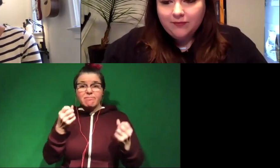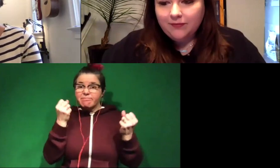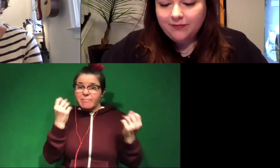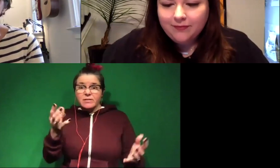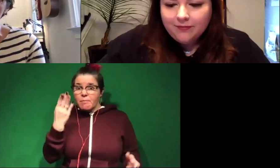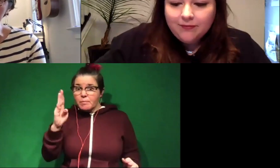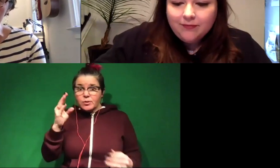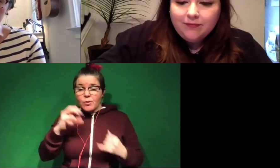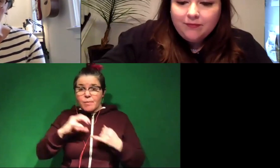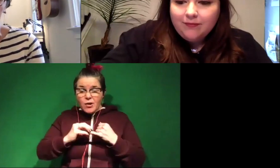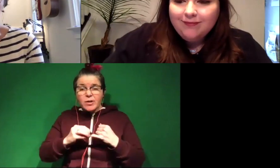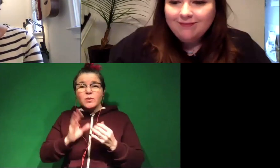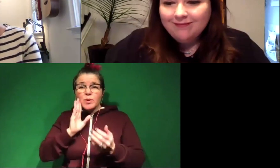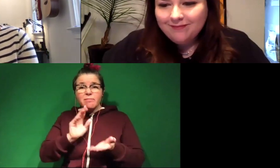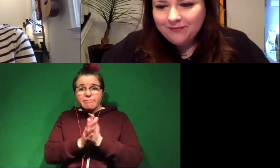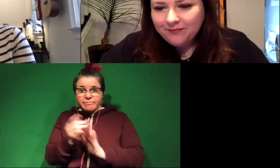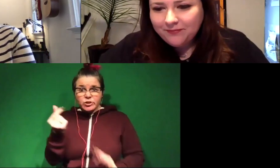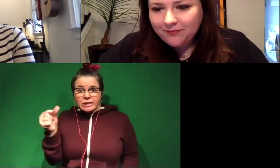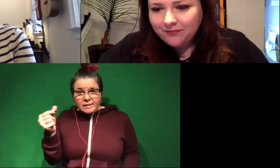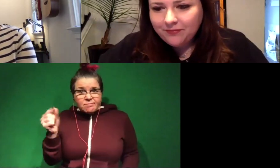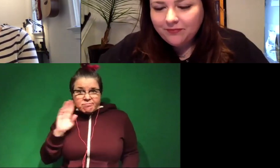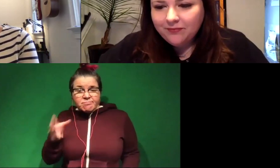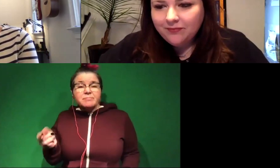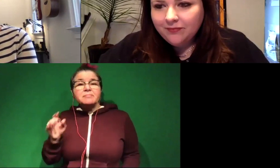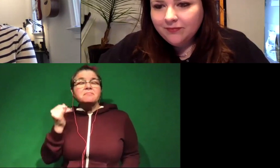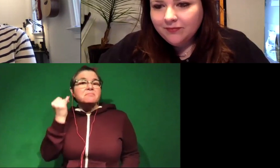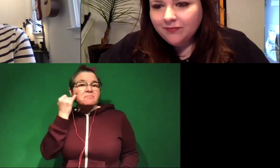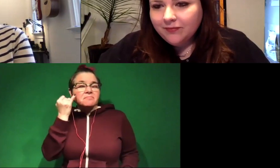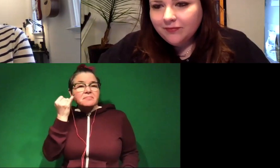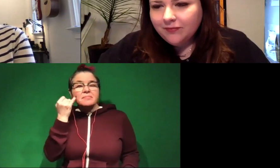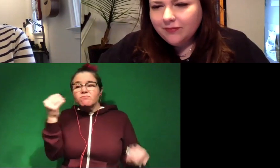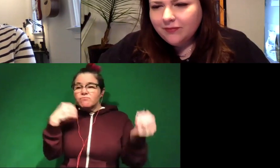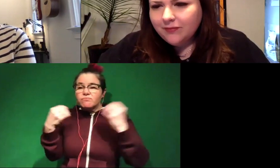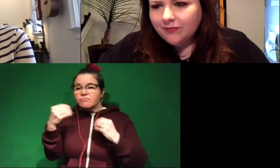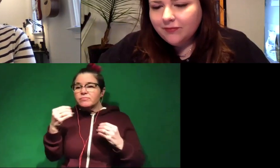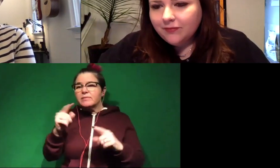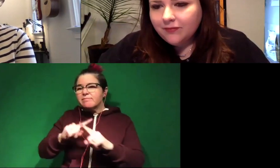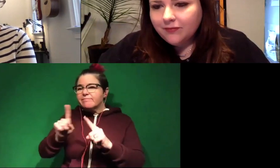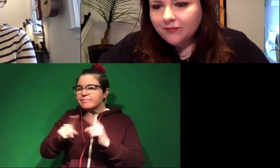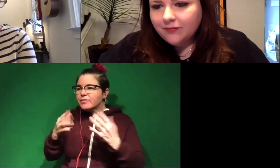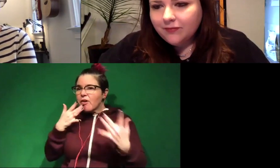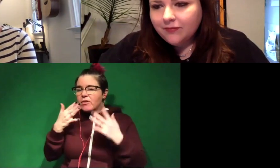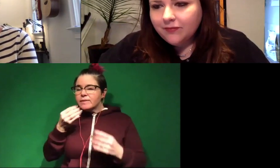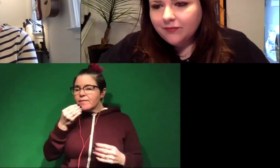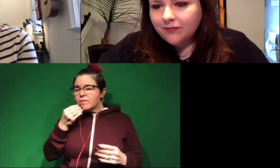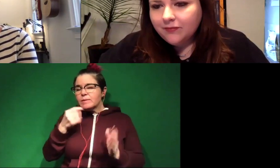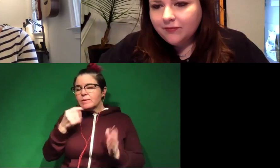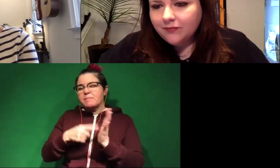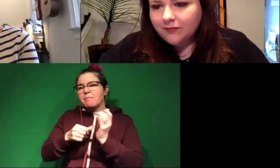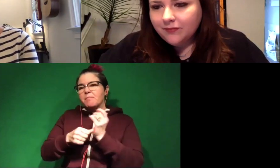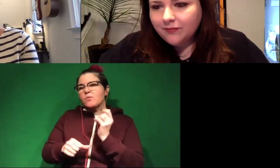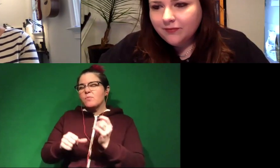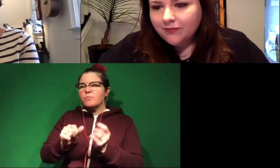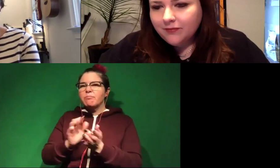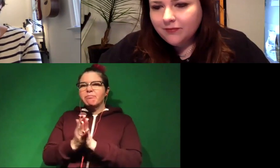example, your poop will be green. And if you eat a lot of other foods, right, sometimes your poop will look a